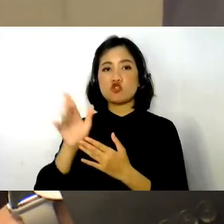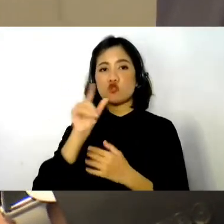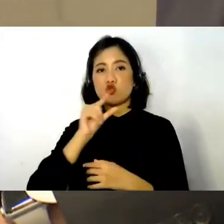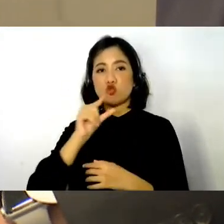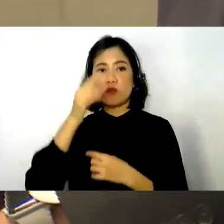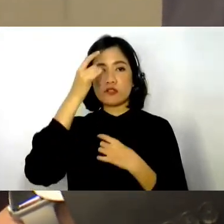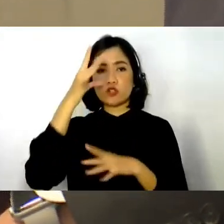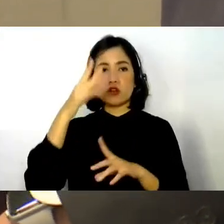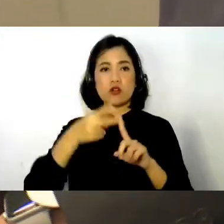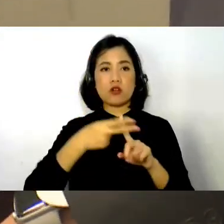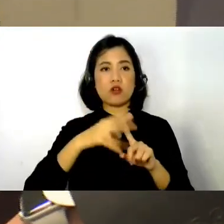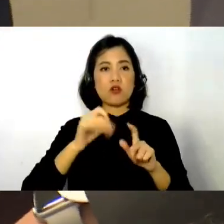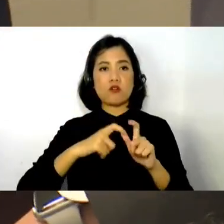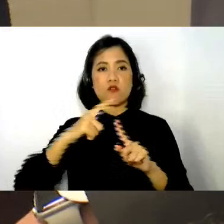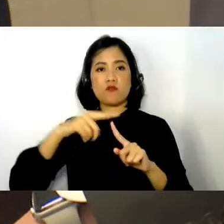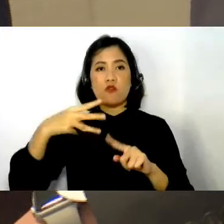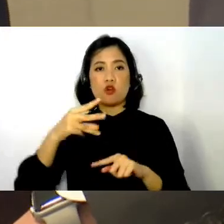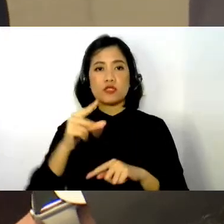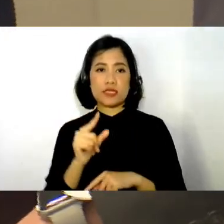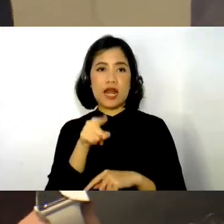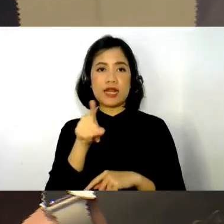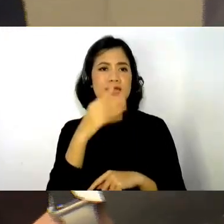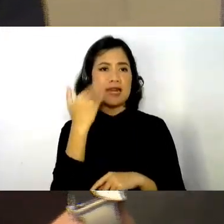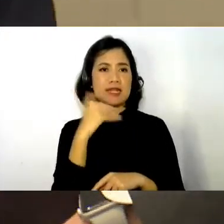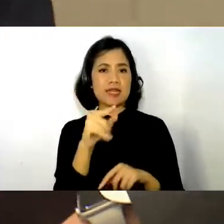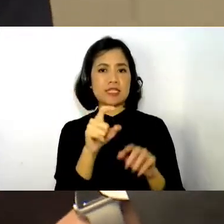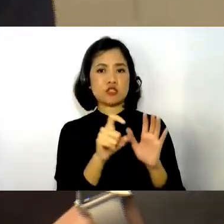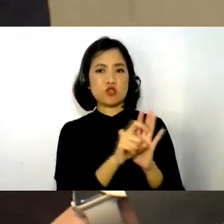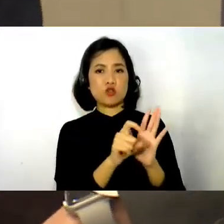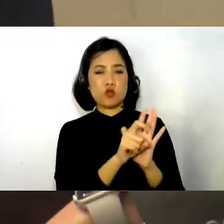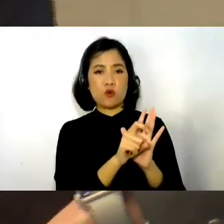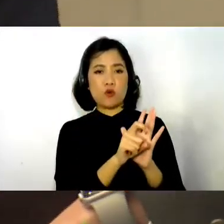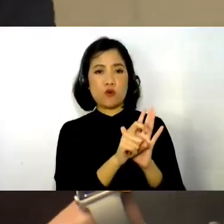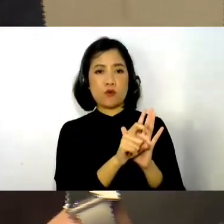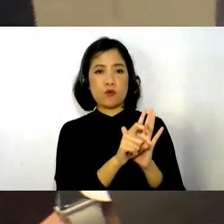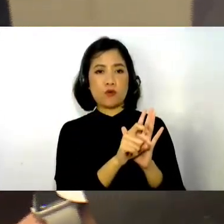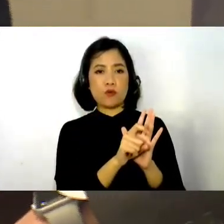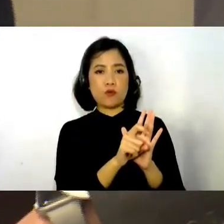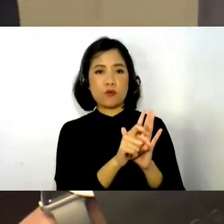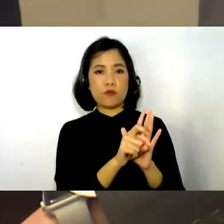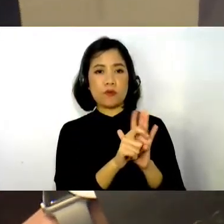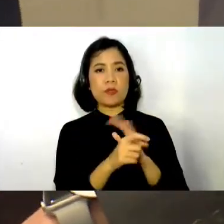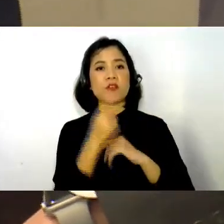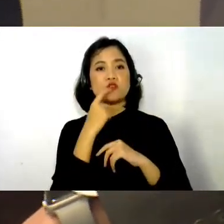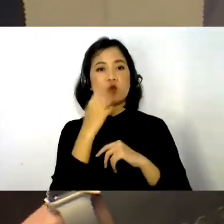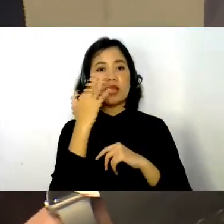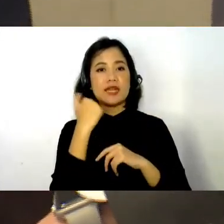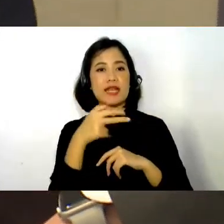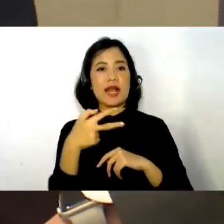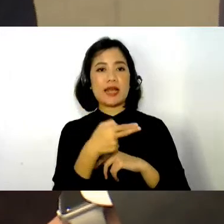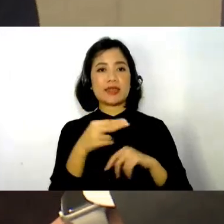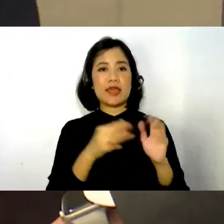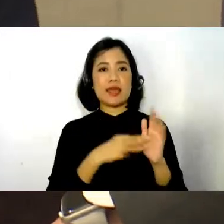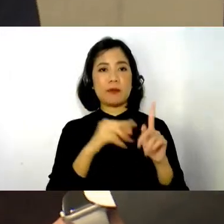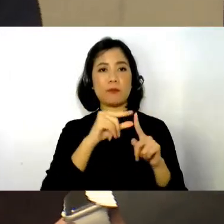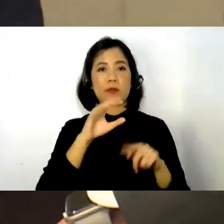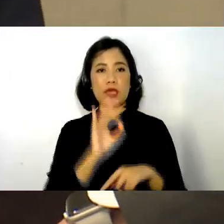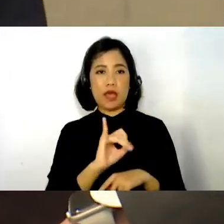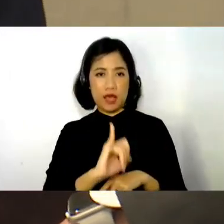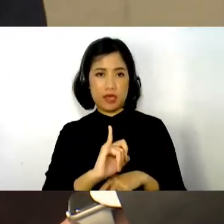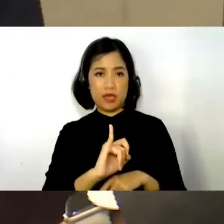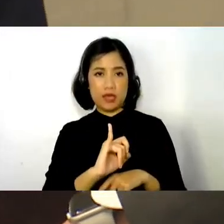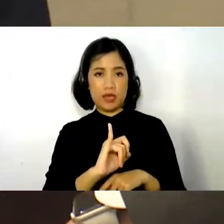that then we policy implementation. Next. So this is my last slide. The lesson that